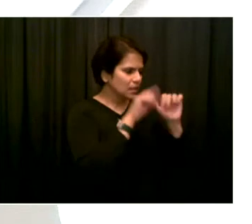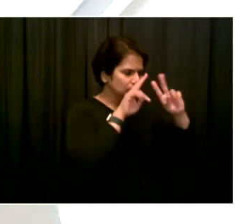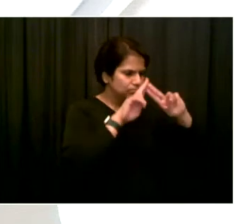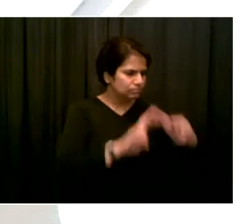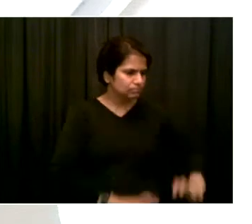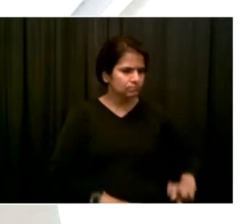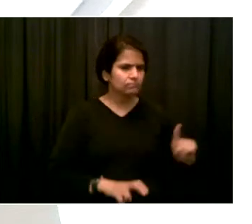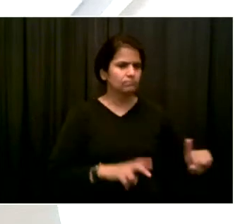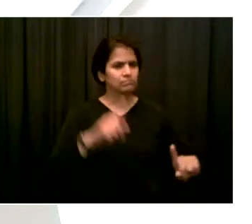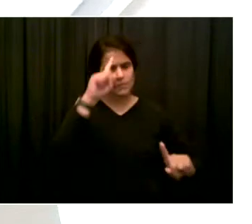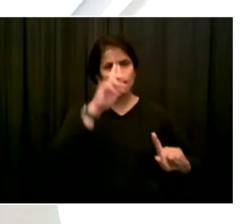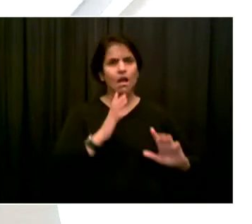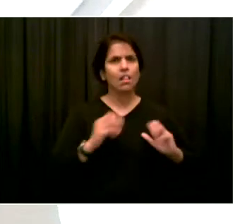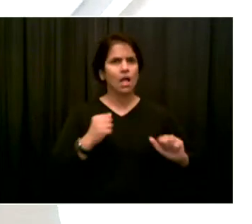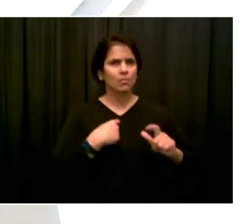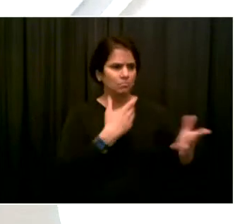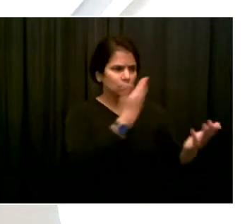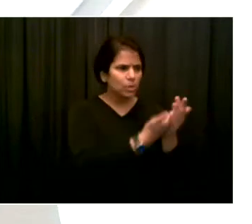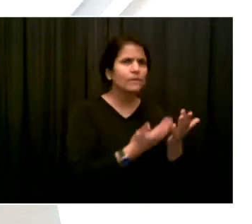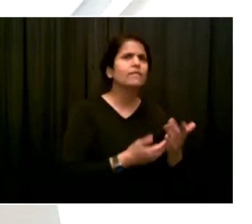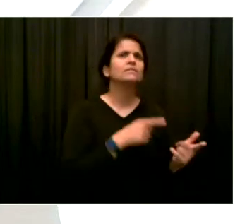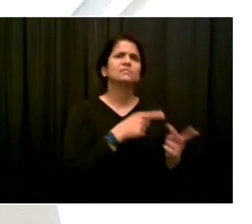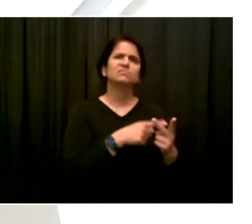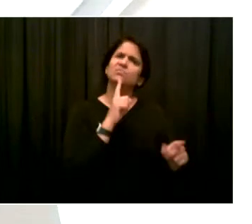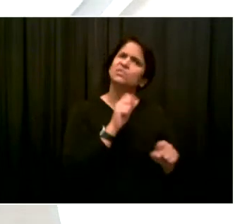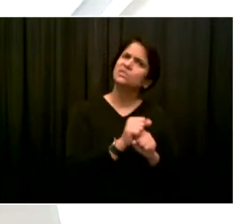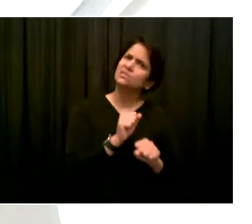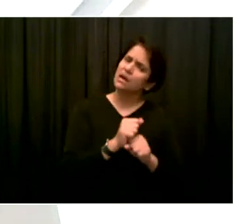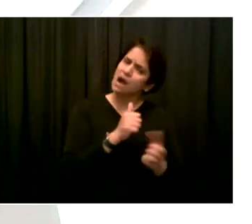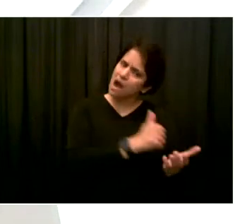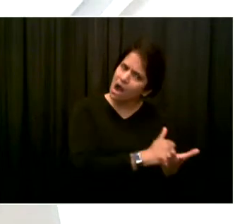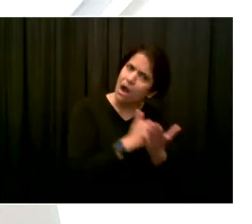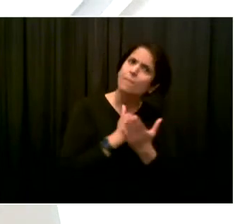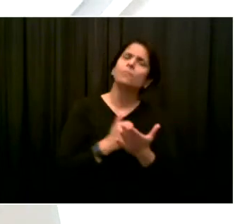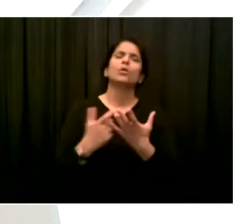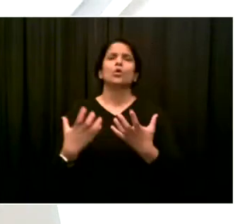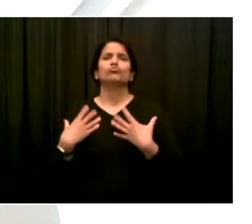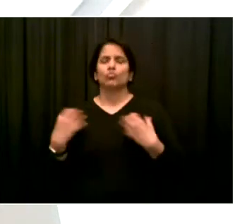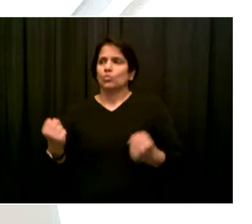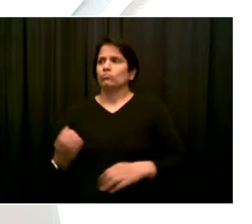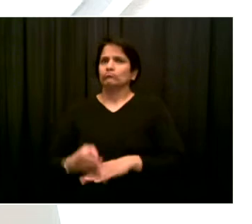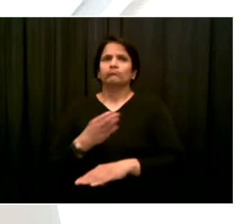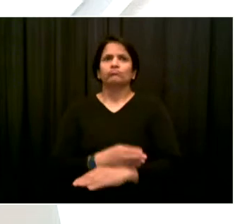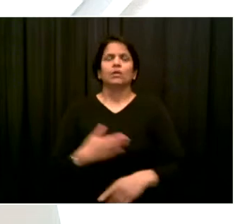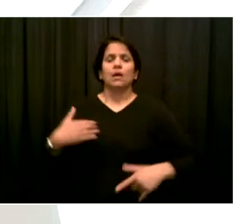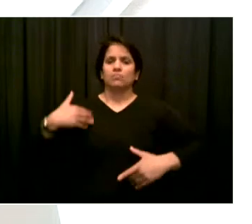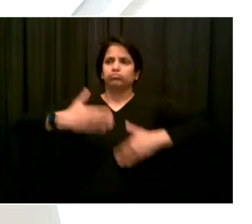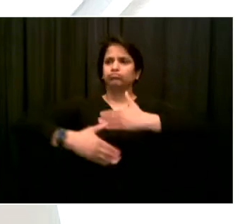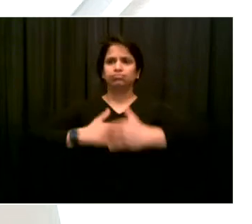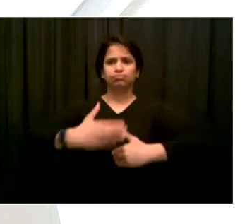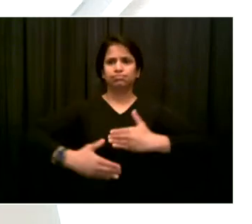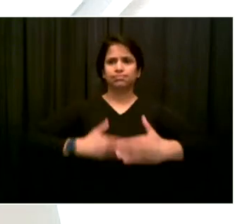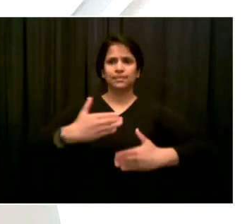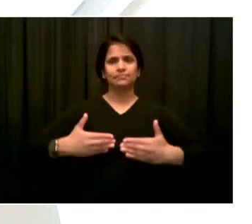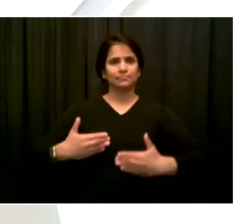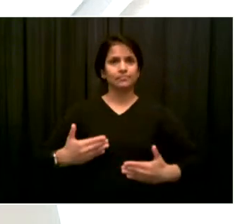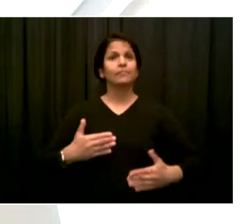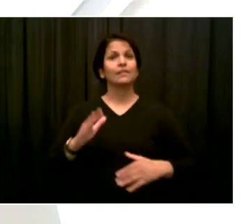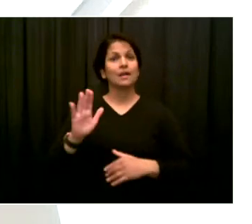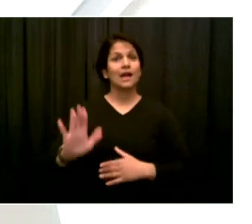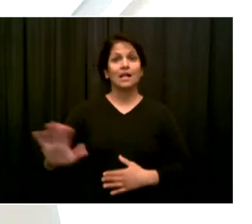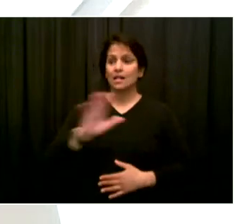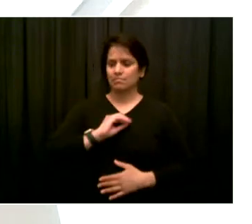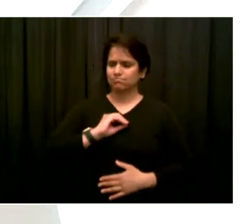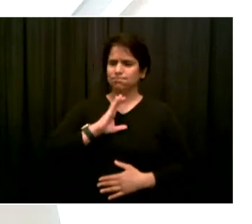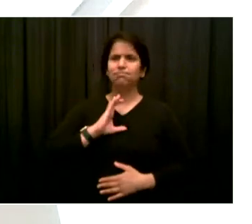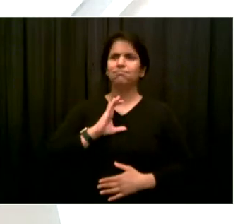and establish a sense of self-esteem and group affiliation and a reintegration and a meaningful role in